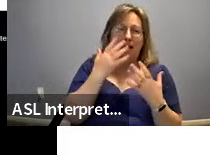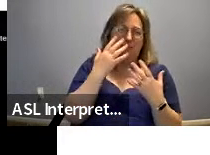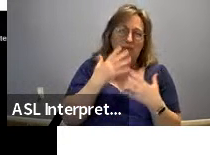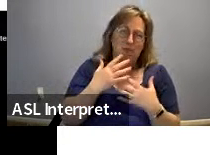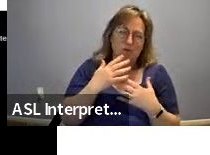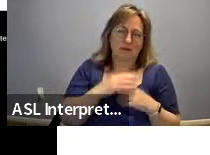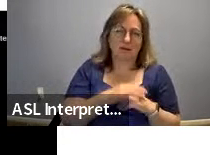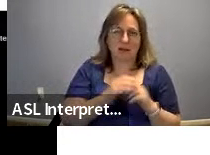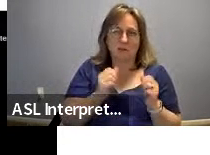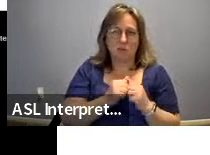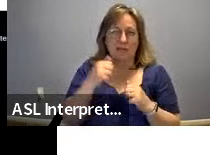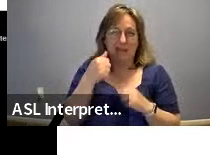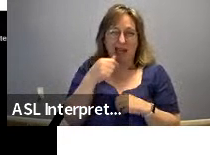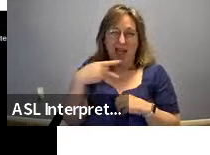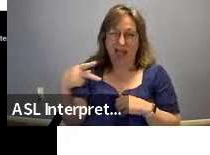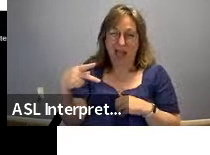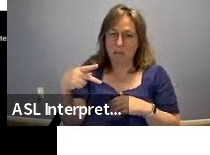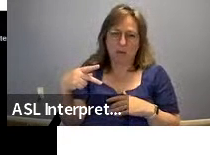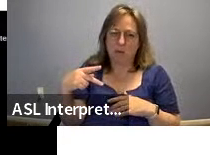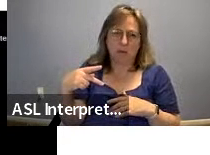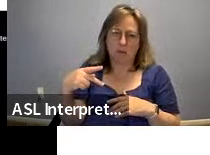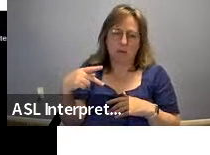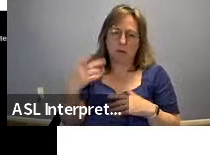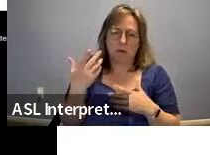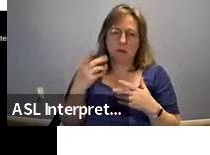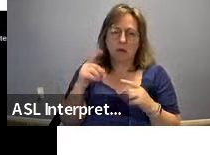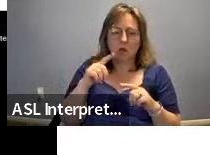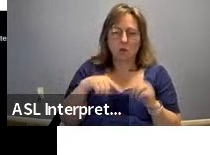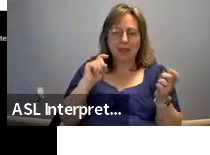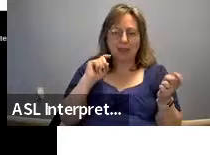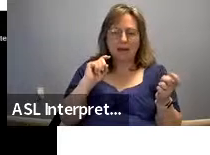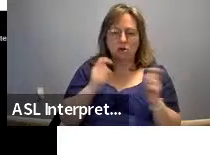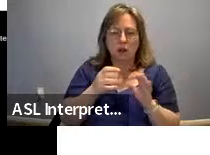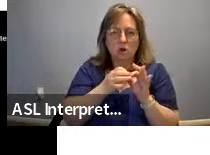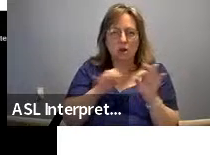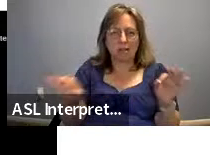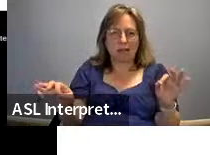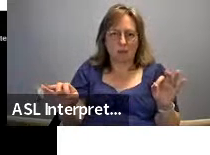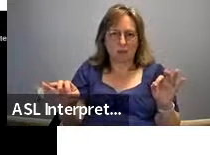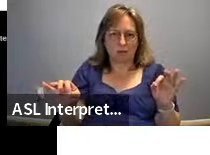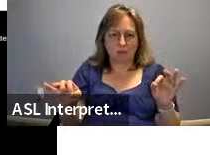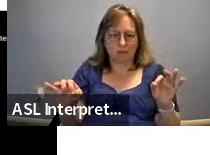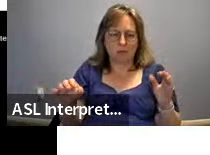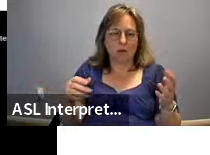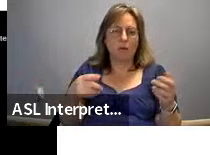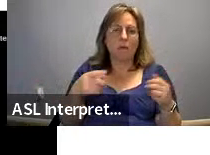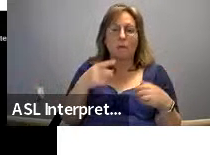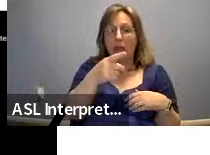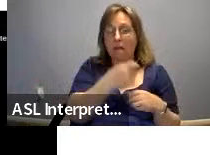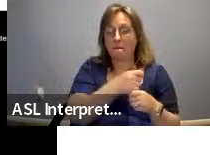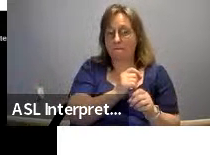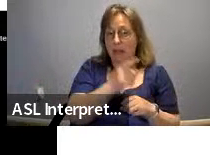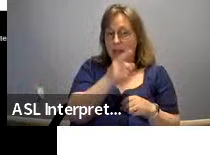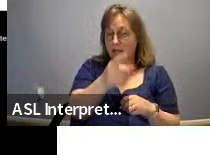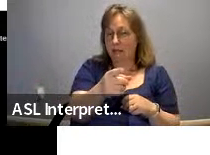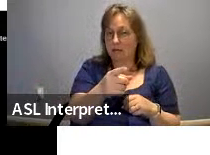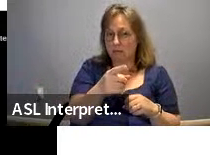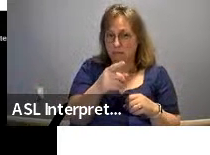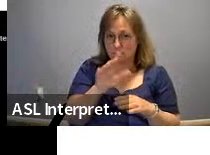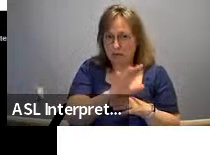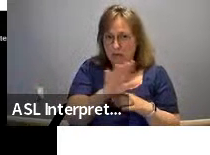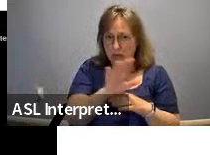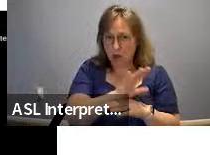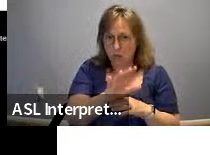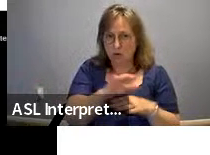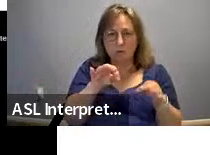the app, you're not able to change language settings. And so I made this video to demonstrate how